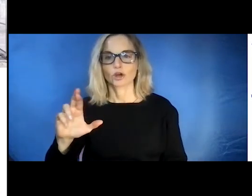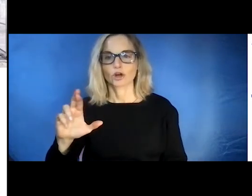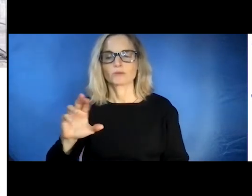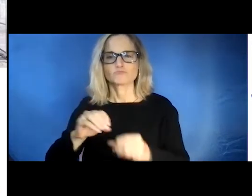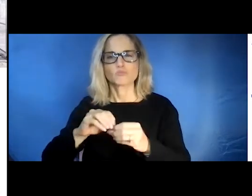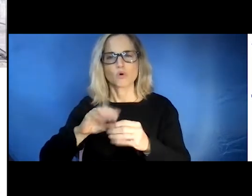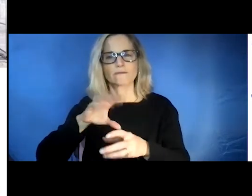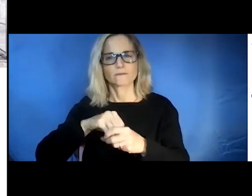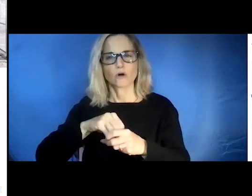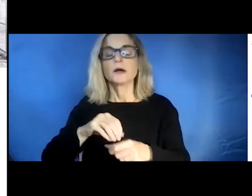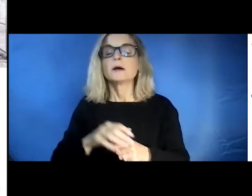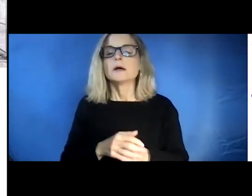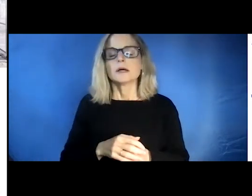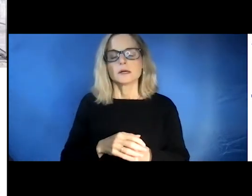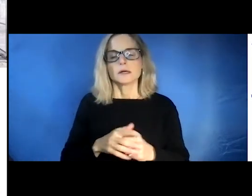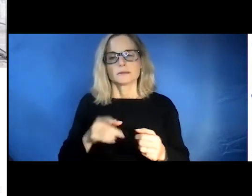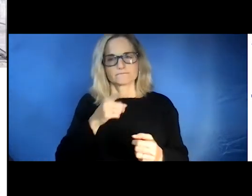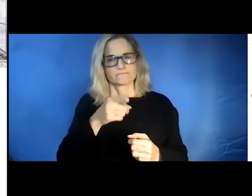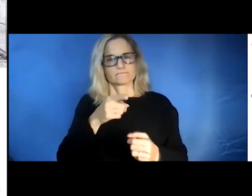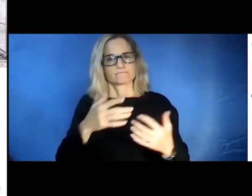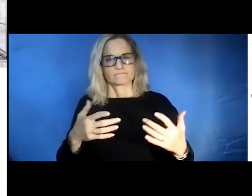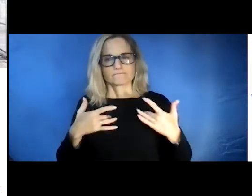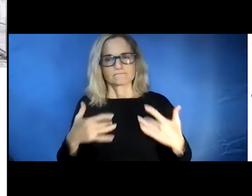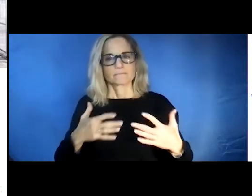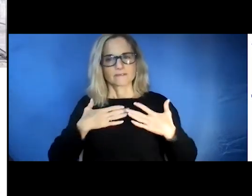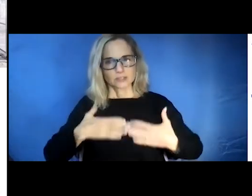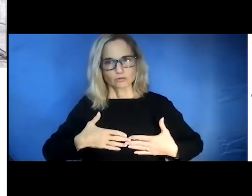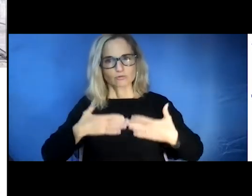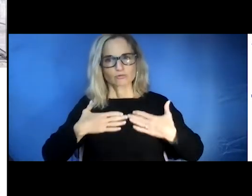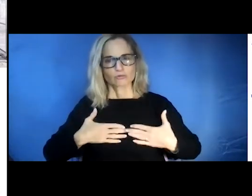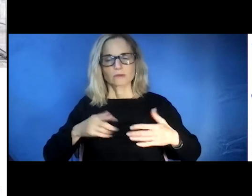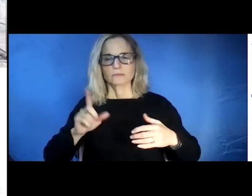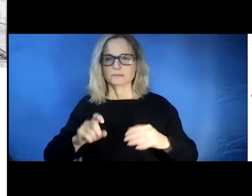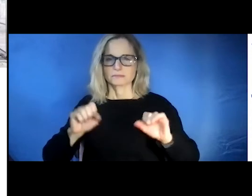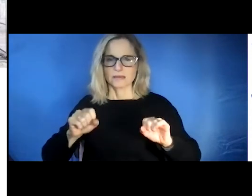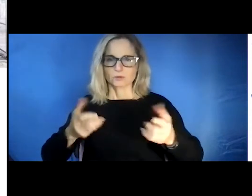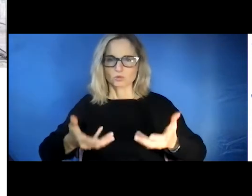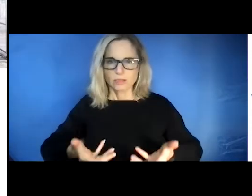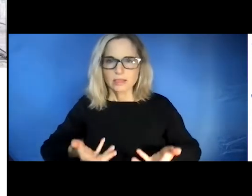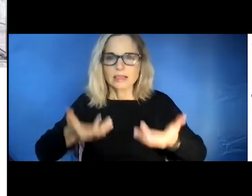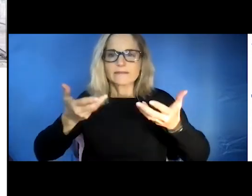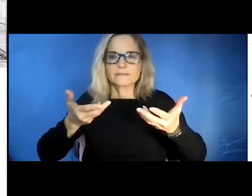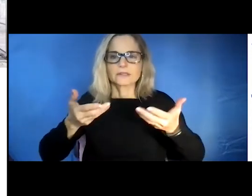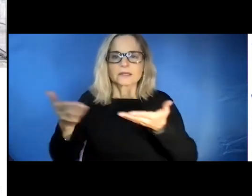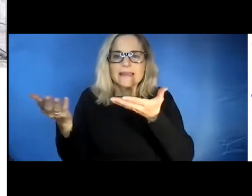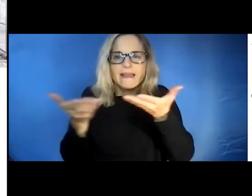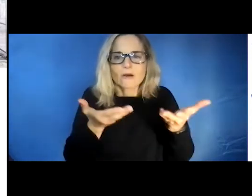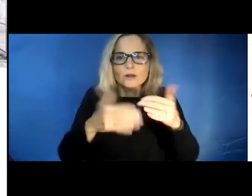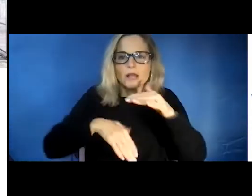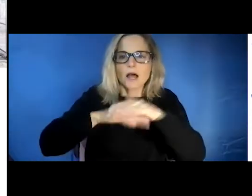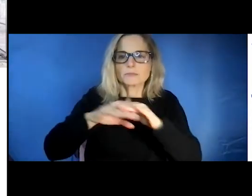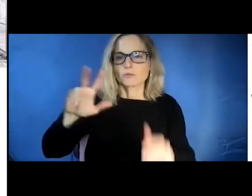Mainly physical abilities. You need to be able to lift and carry up to 35 pounds, being able